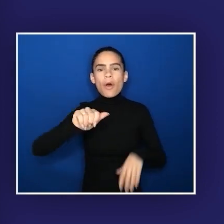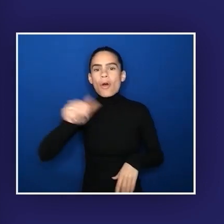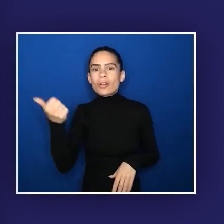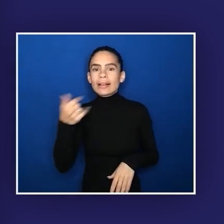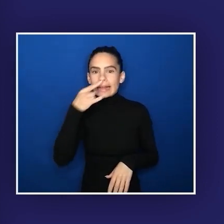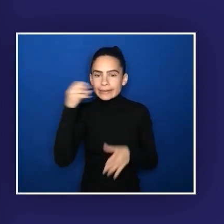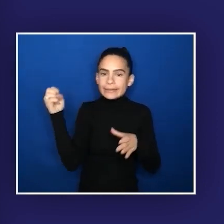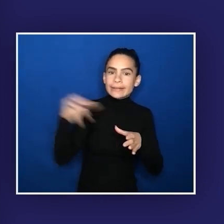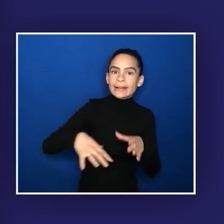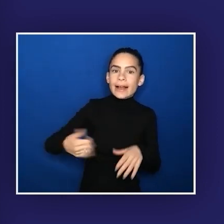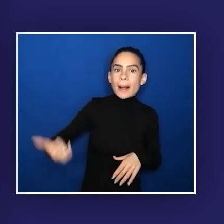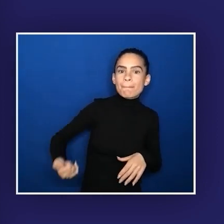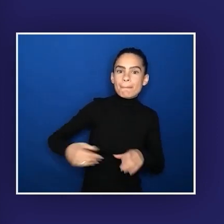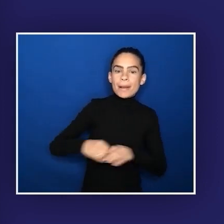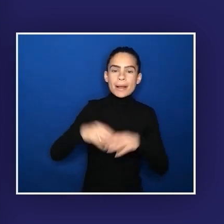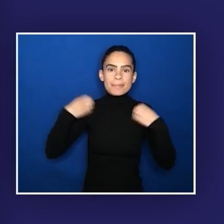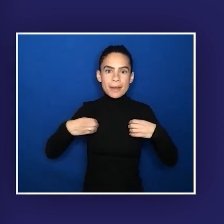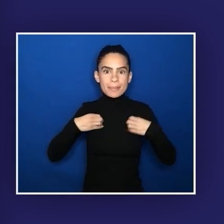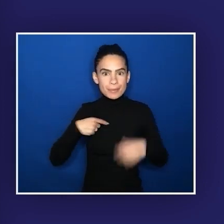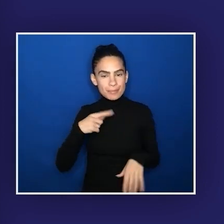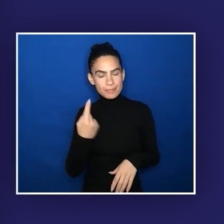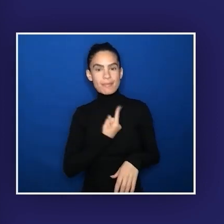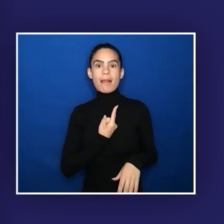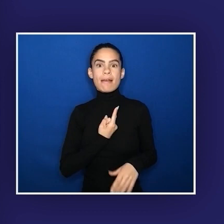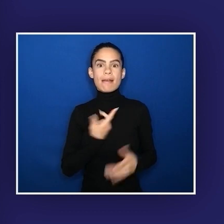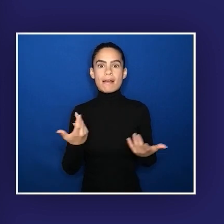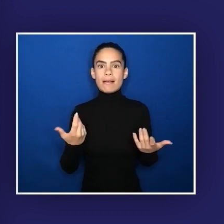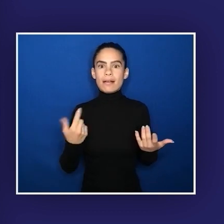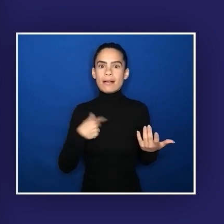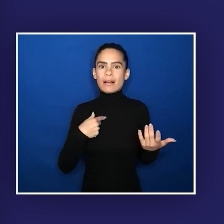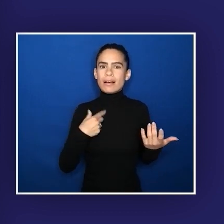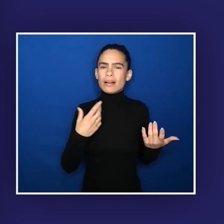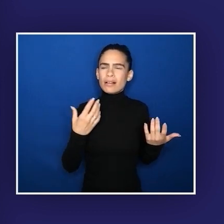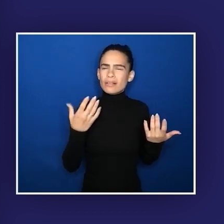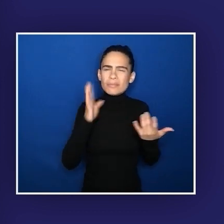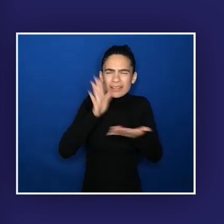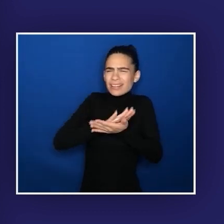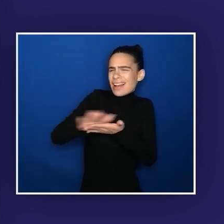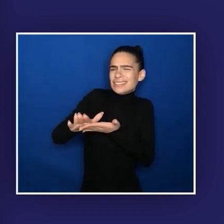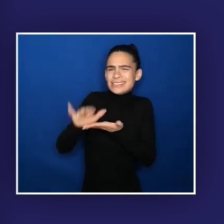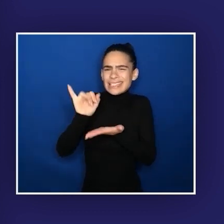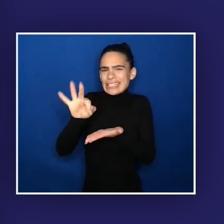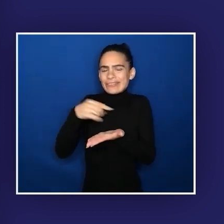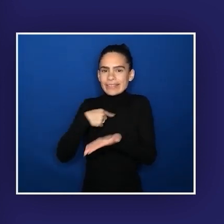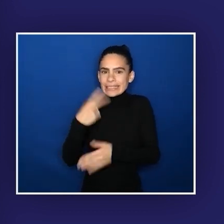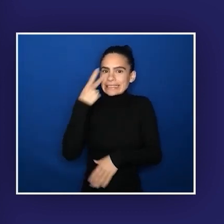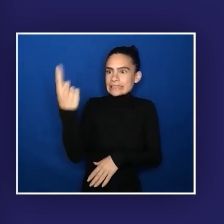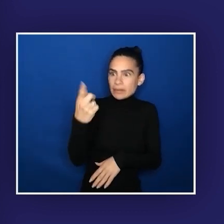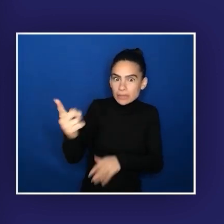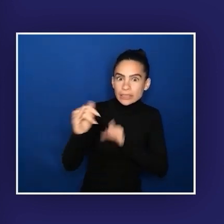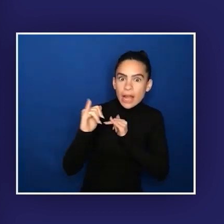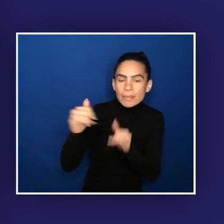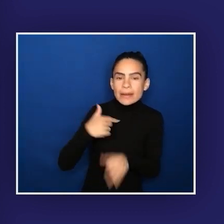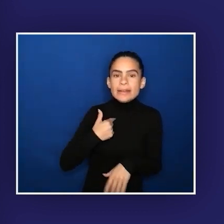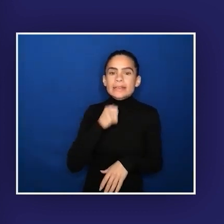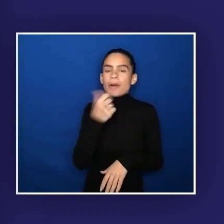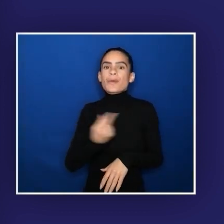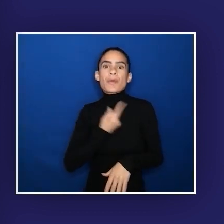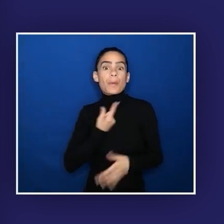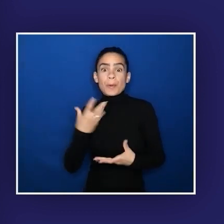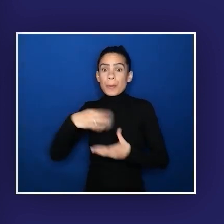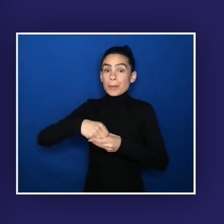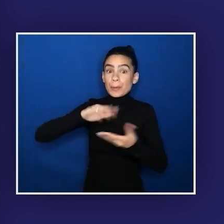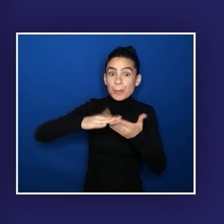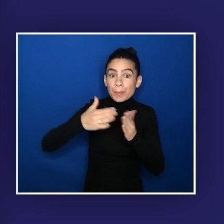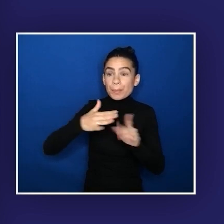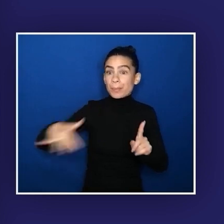anybody packing an EpiPen in their backpack. So I was like, okay, this just must be a me thing. And I would have loved to have seen something that would have shown that I'm not alone and that